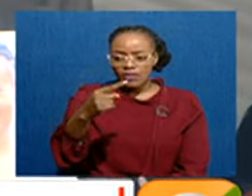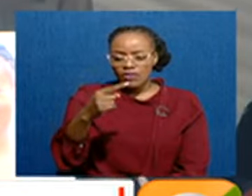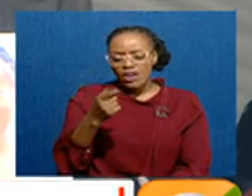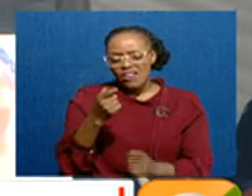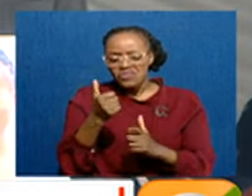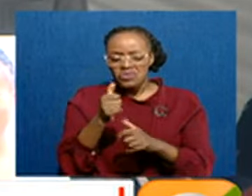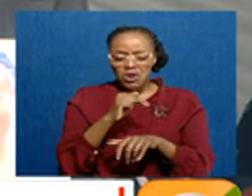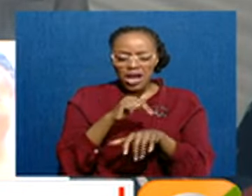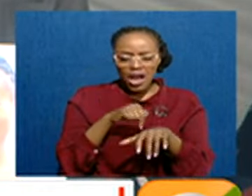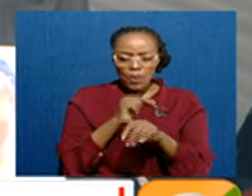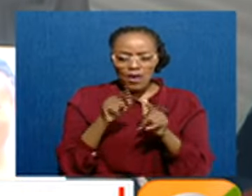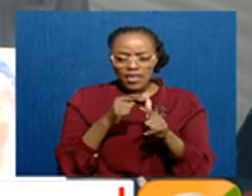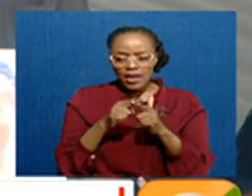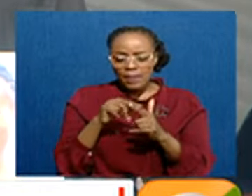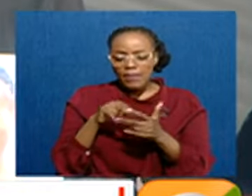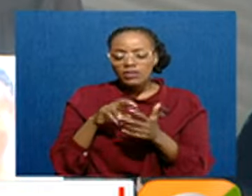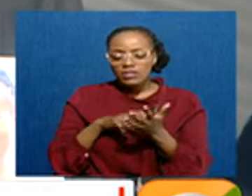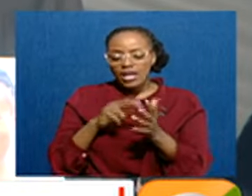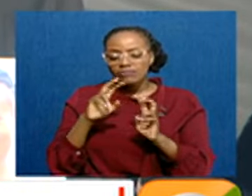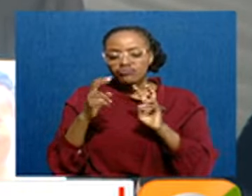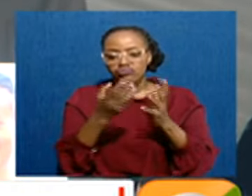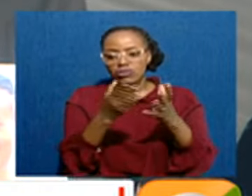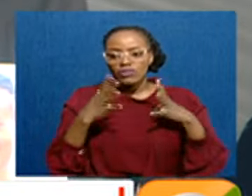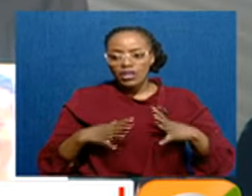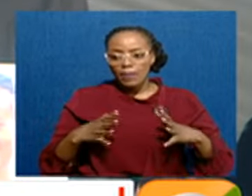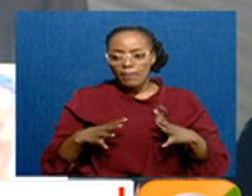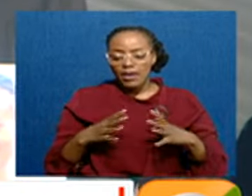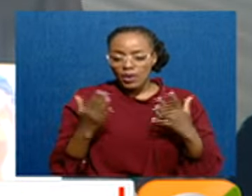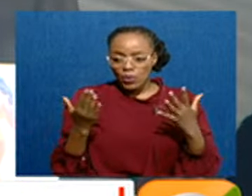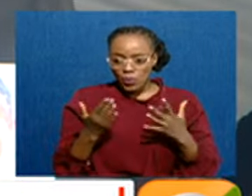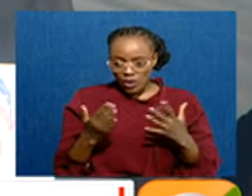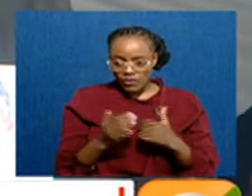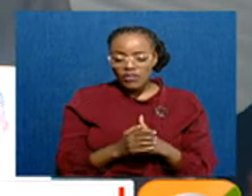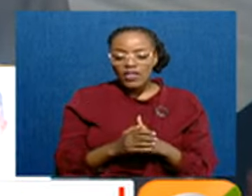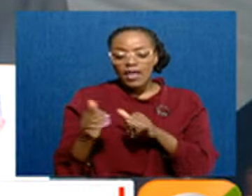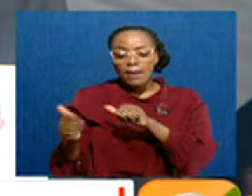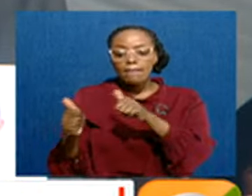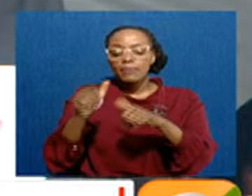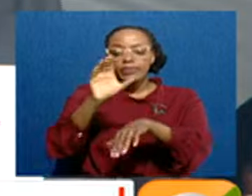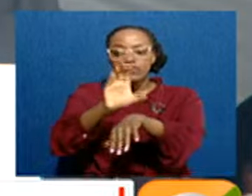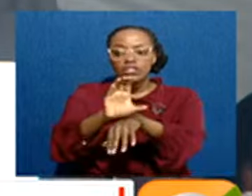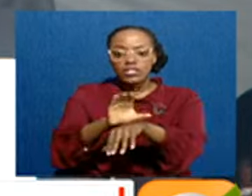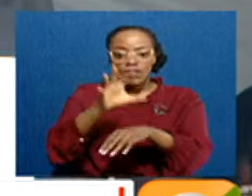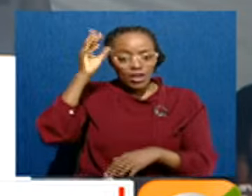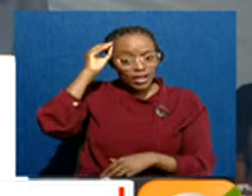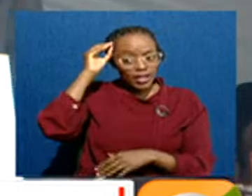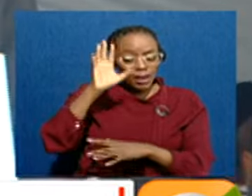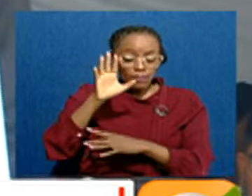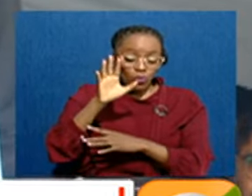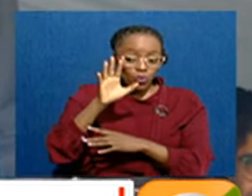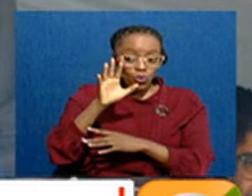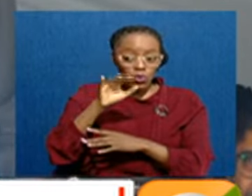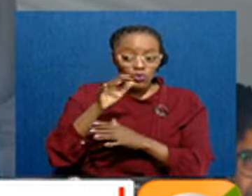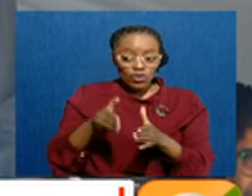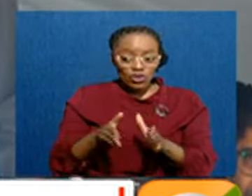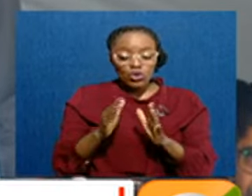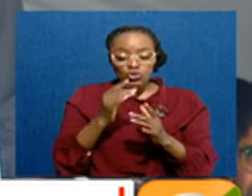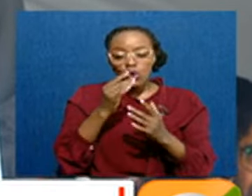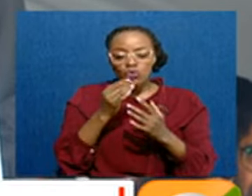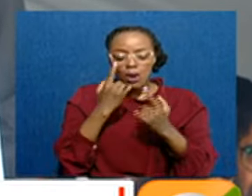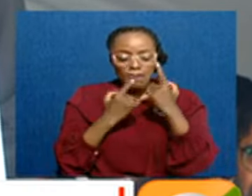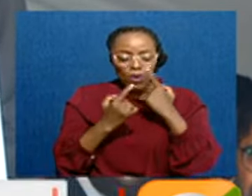hours, I stood before a congregation like this one at Baptist Church, Kiambu Road, to mourn the passing